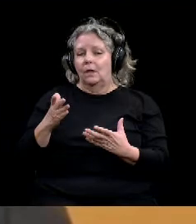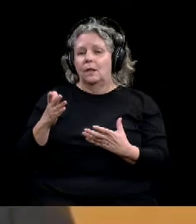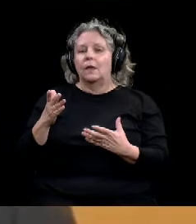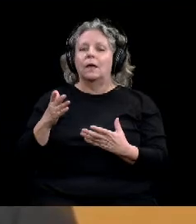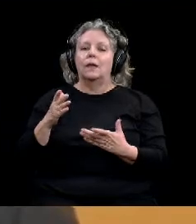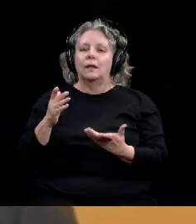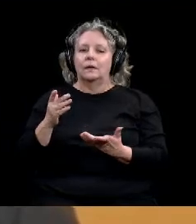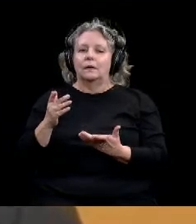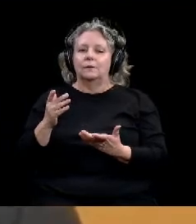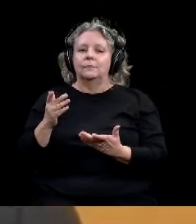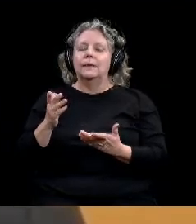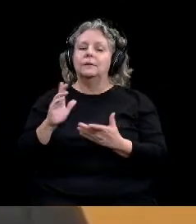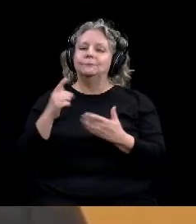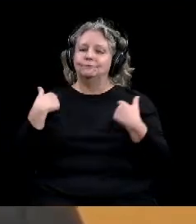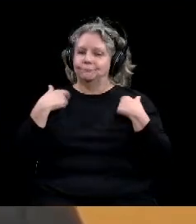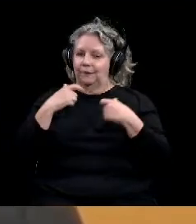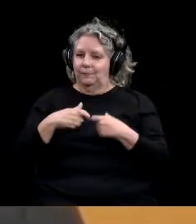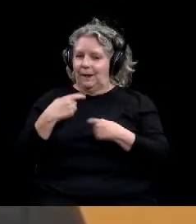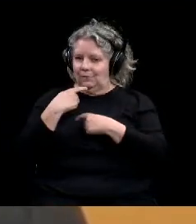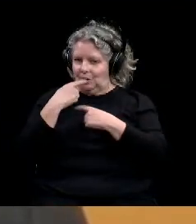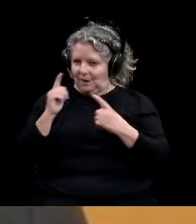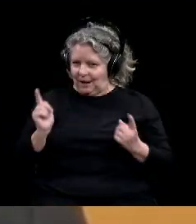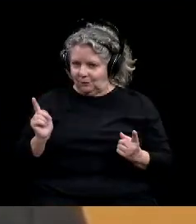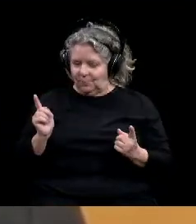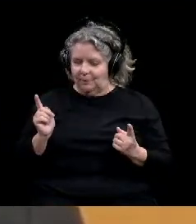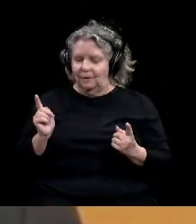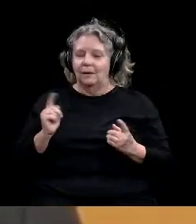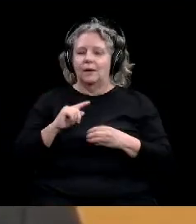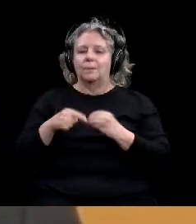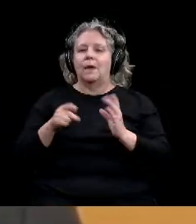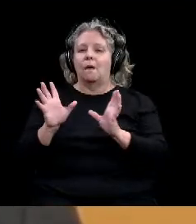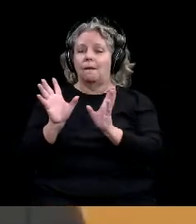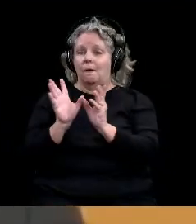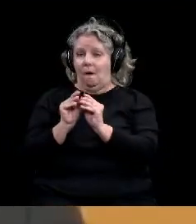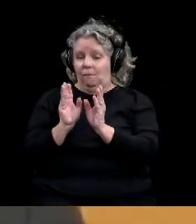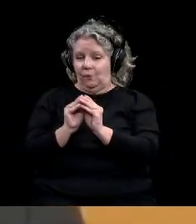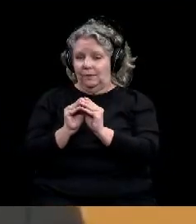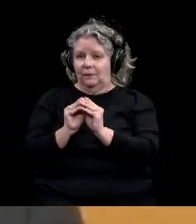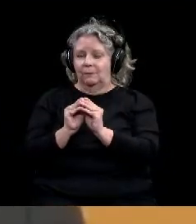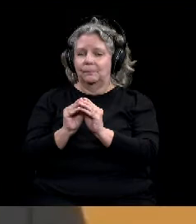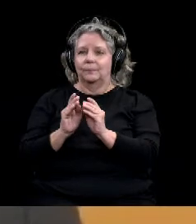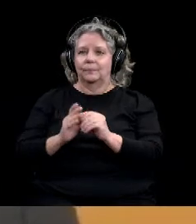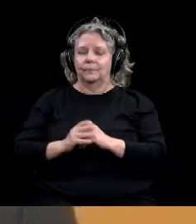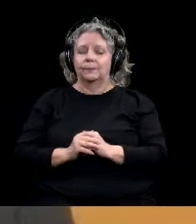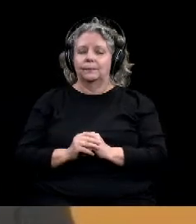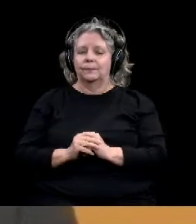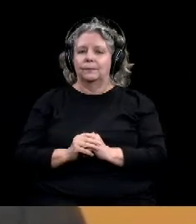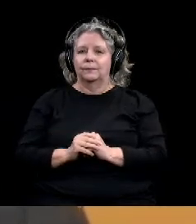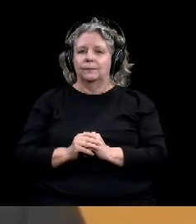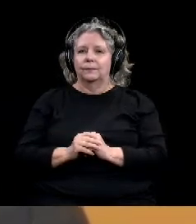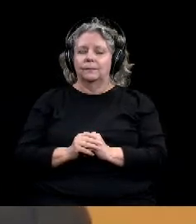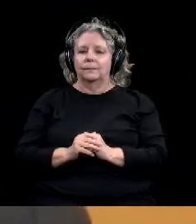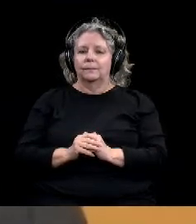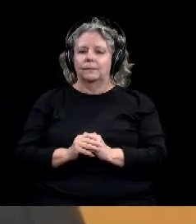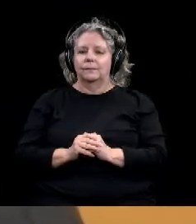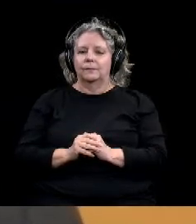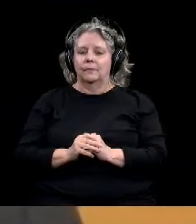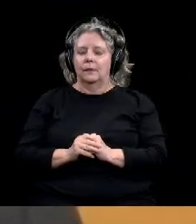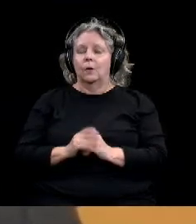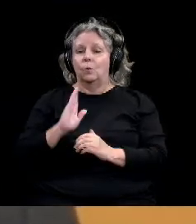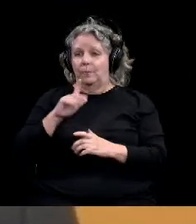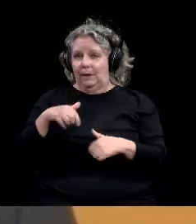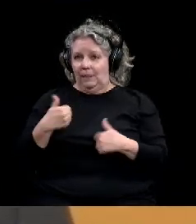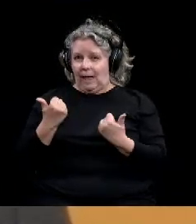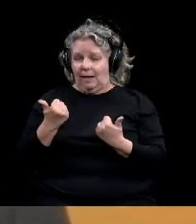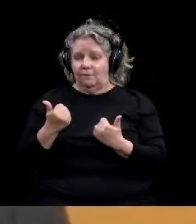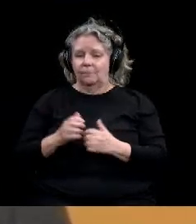conferencia de prensa, un traductor está grabando en español en vivo durante esta conferencia de prensa. Esta grabación completa